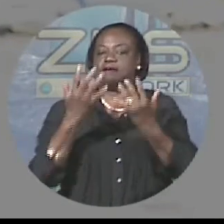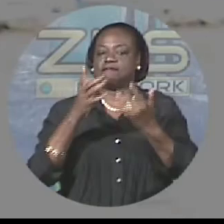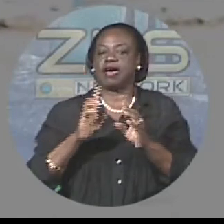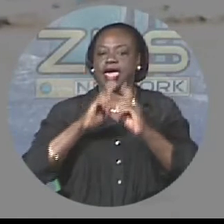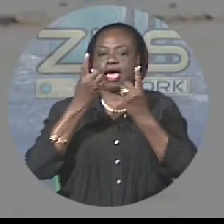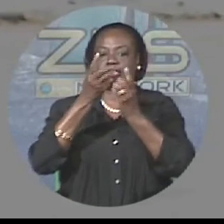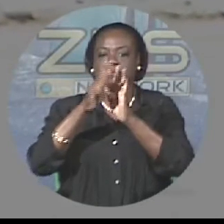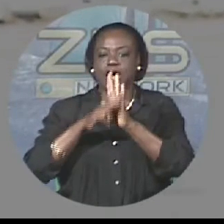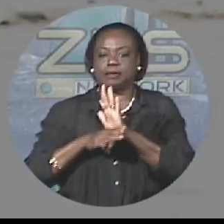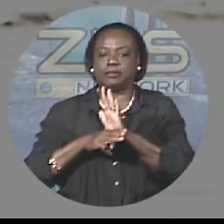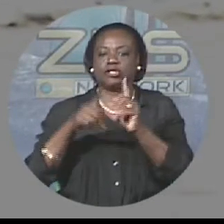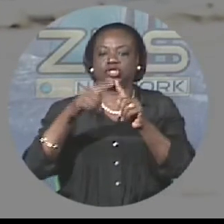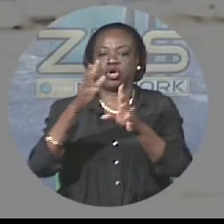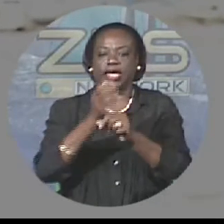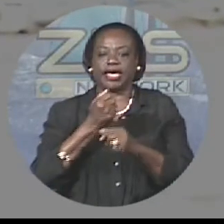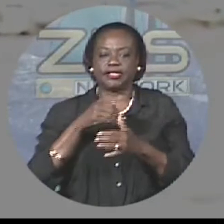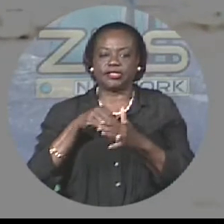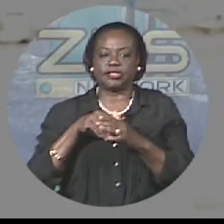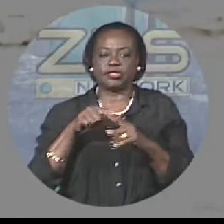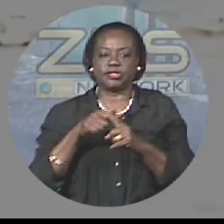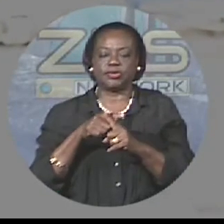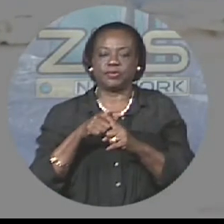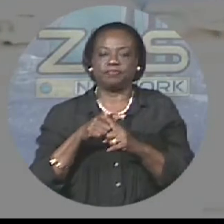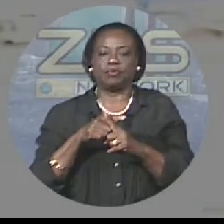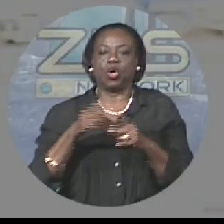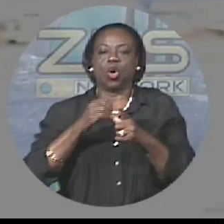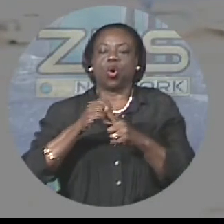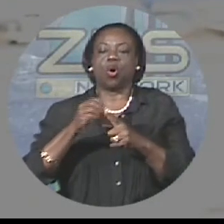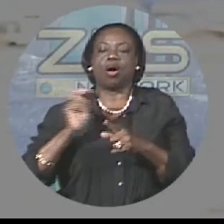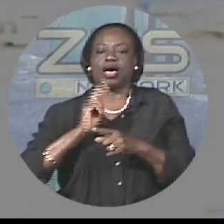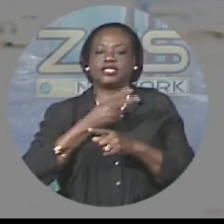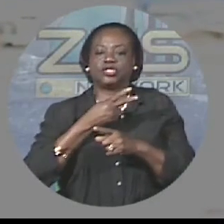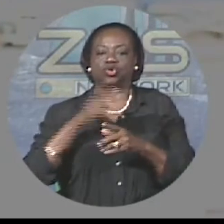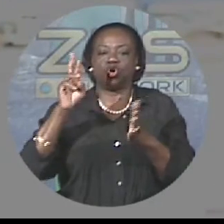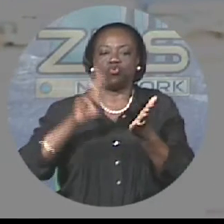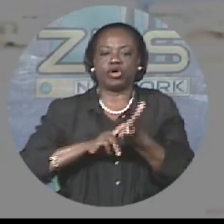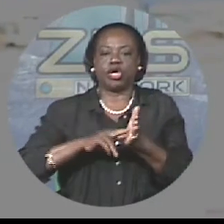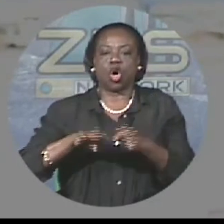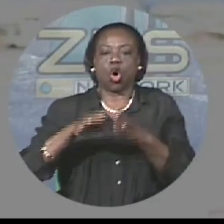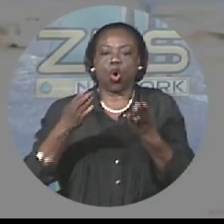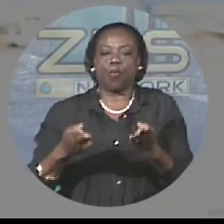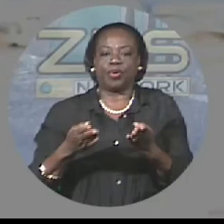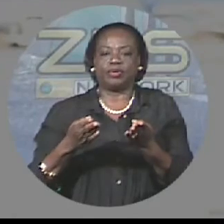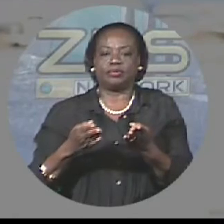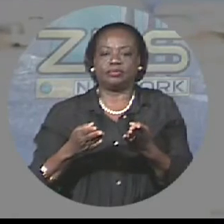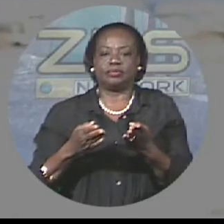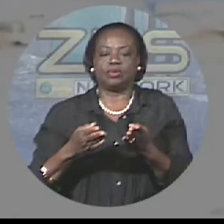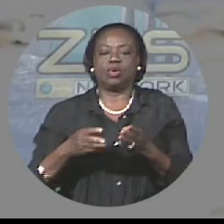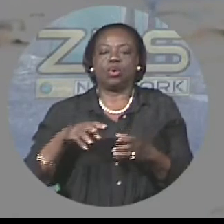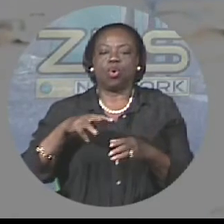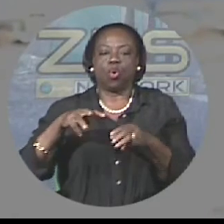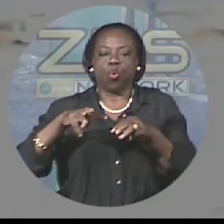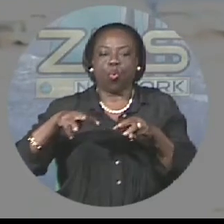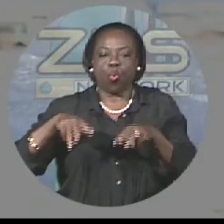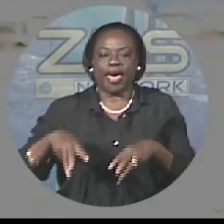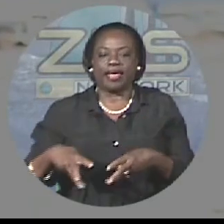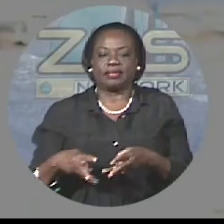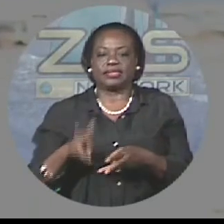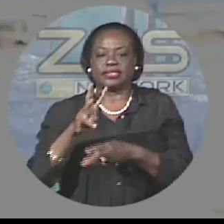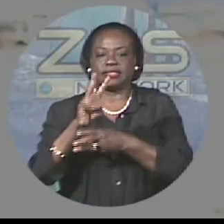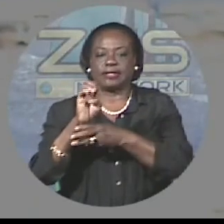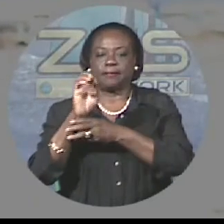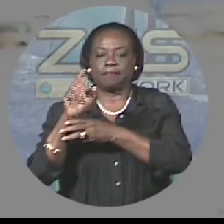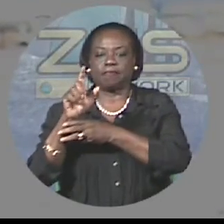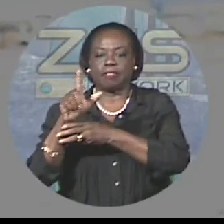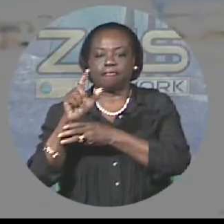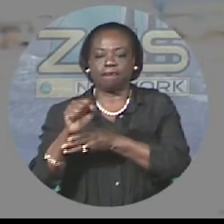to access or for us to be able to reopen existing wells or put in wells, and where our